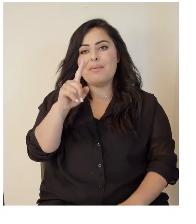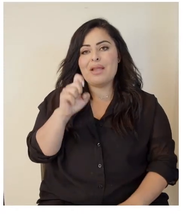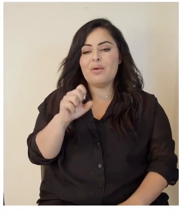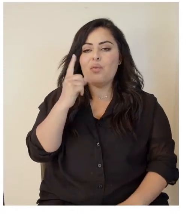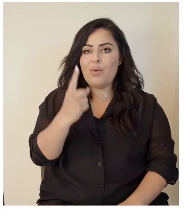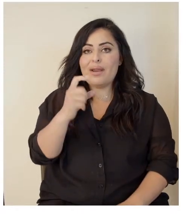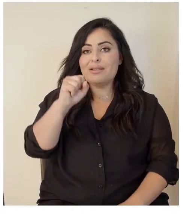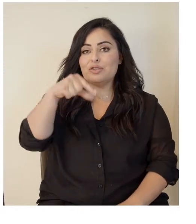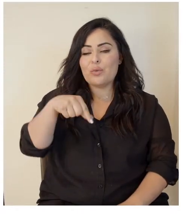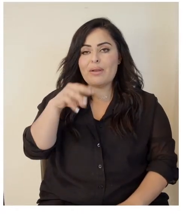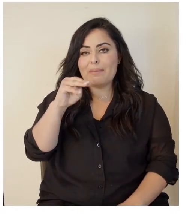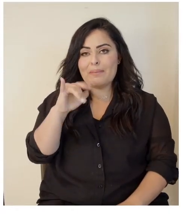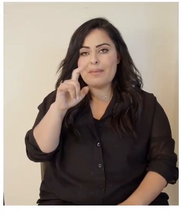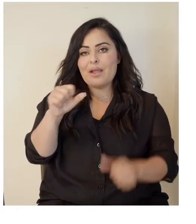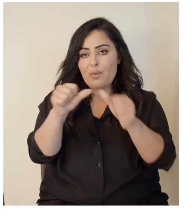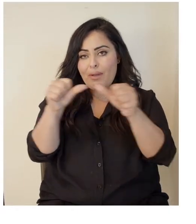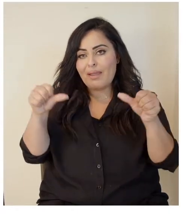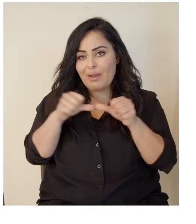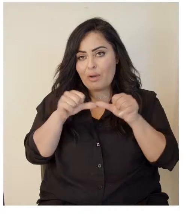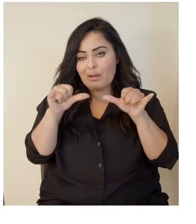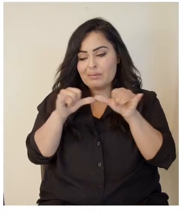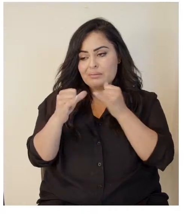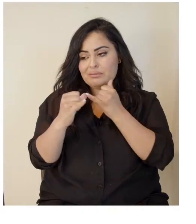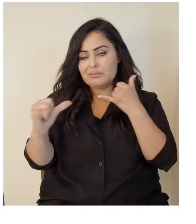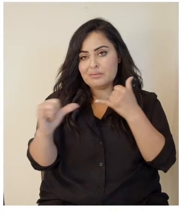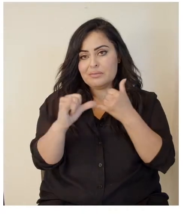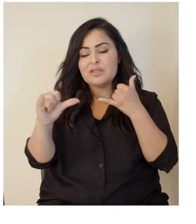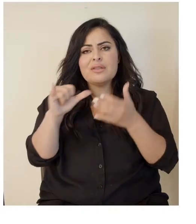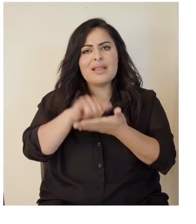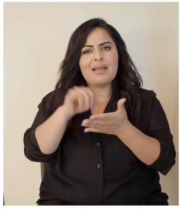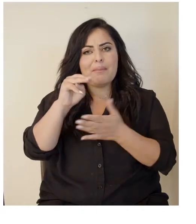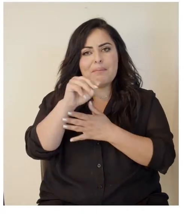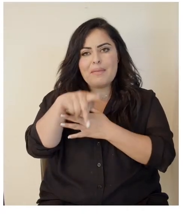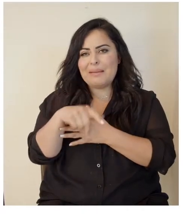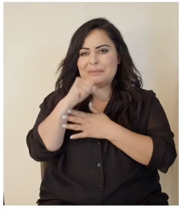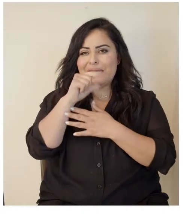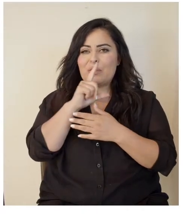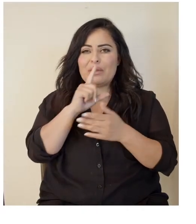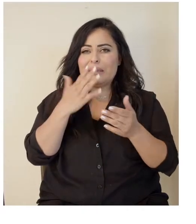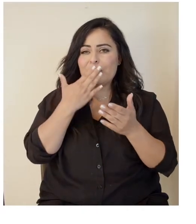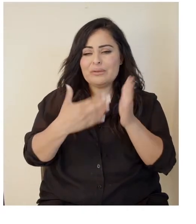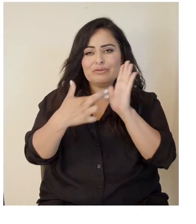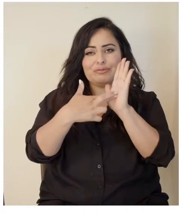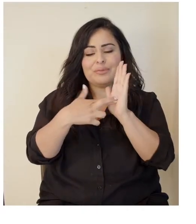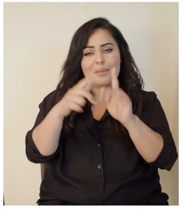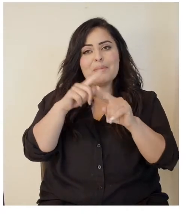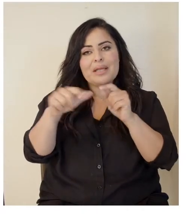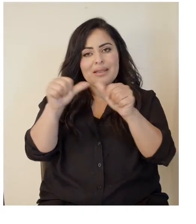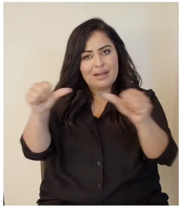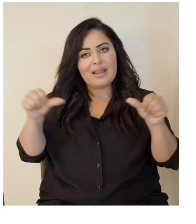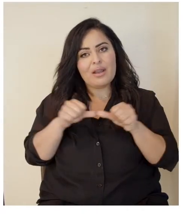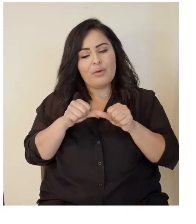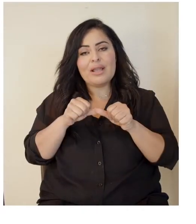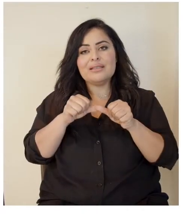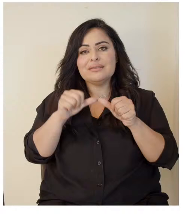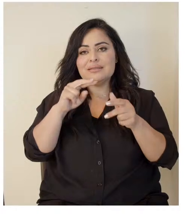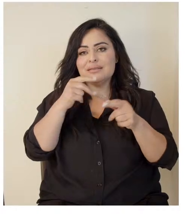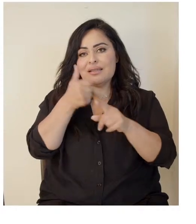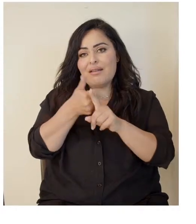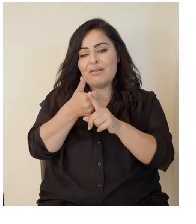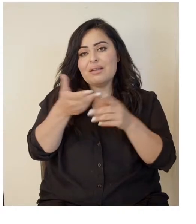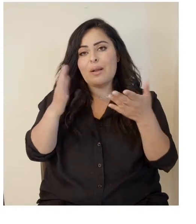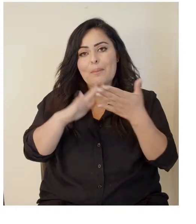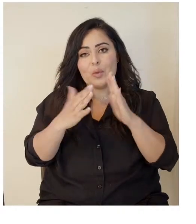square mile area. And so down here, this map doesn't represent it as well, but this area here is a community, and it's square miles